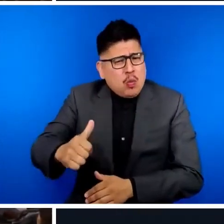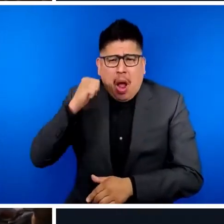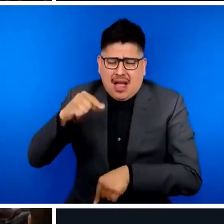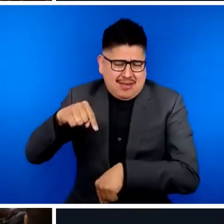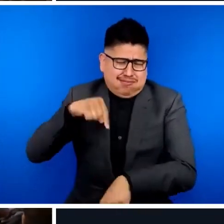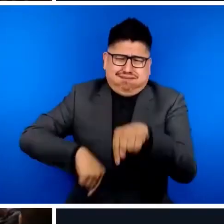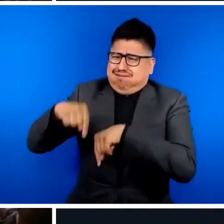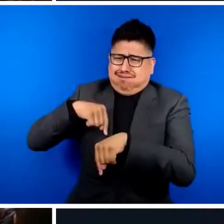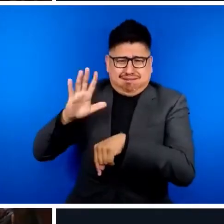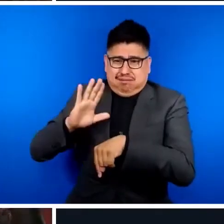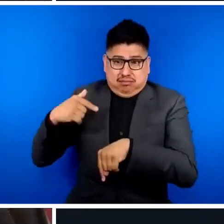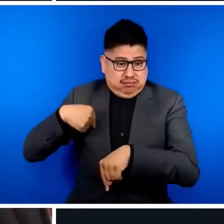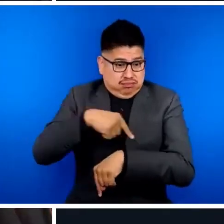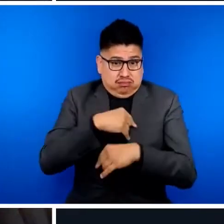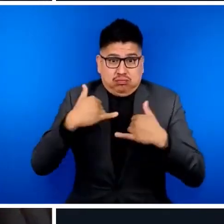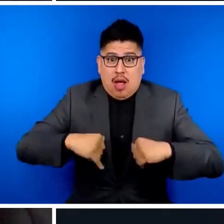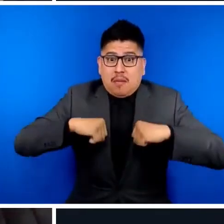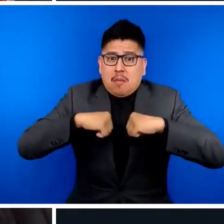secure.